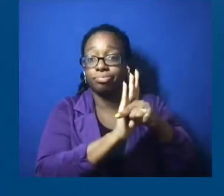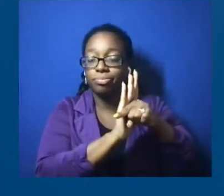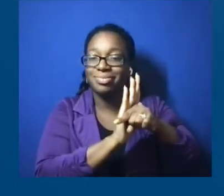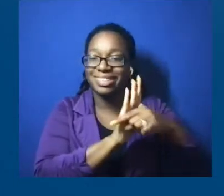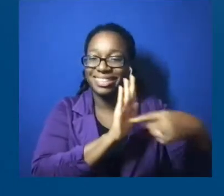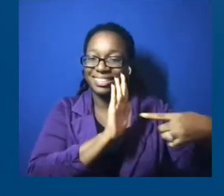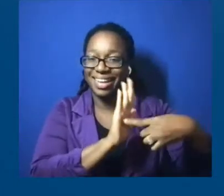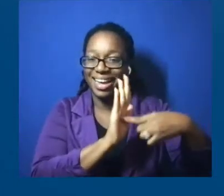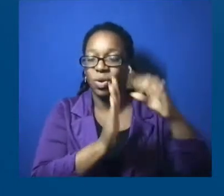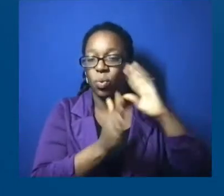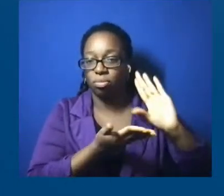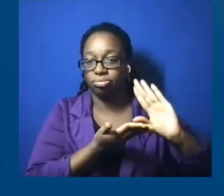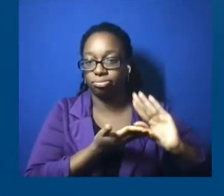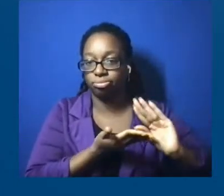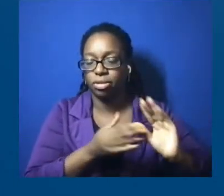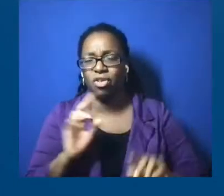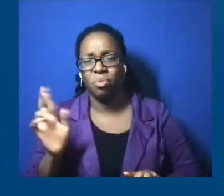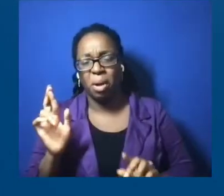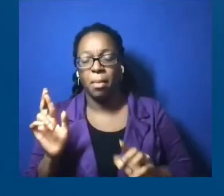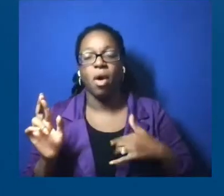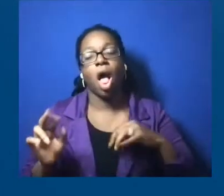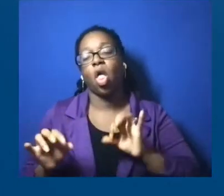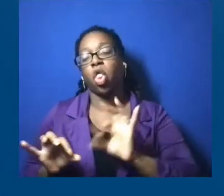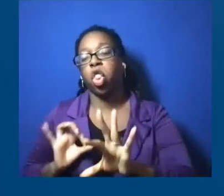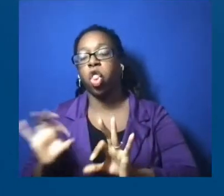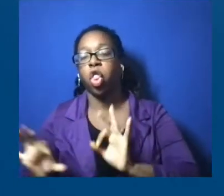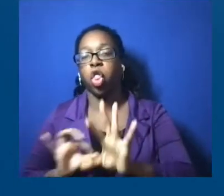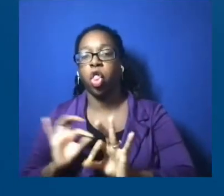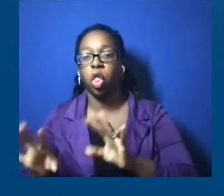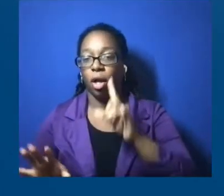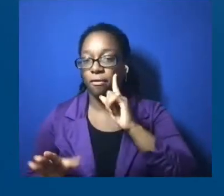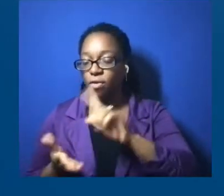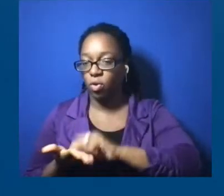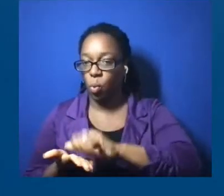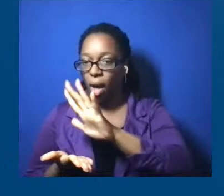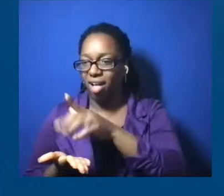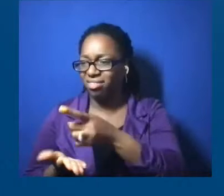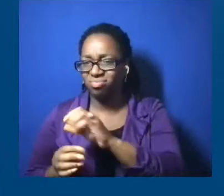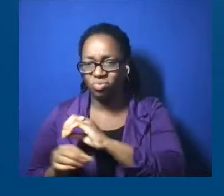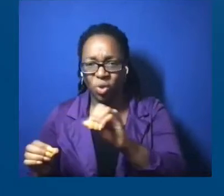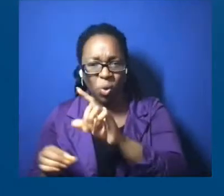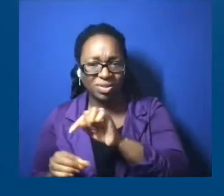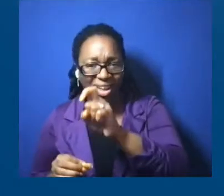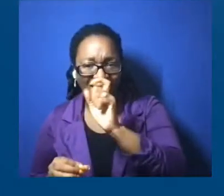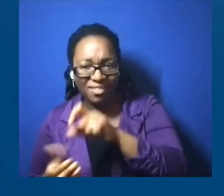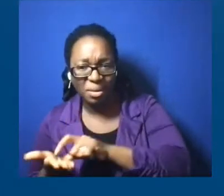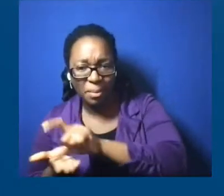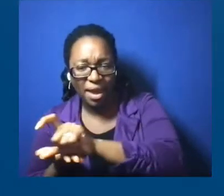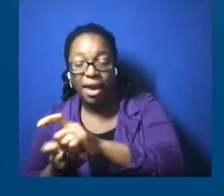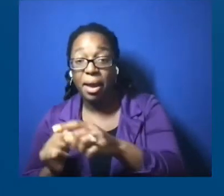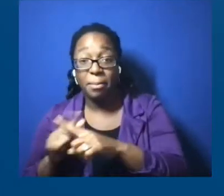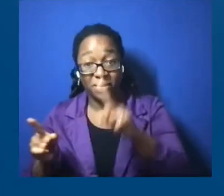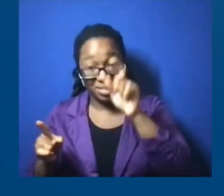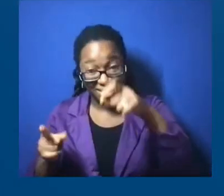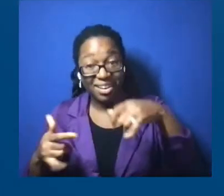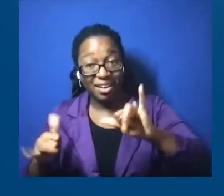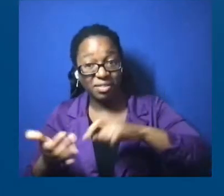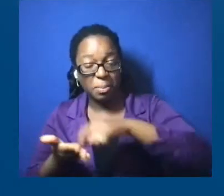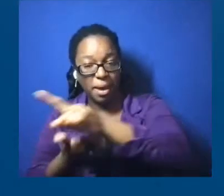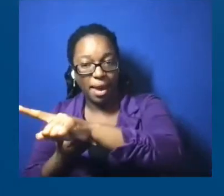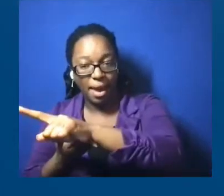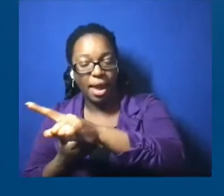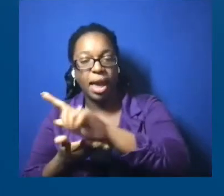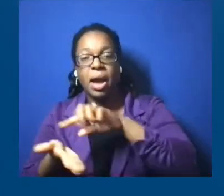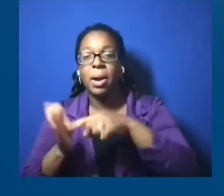fiscally reckless, pushing tax cuts for the very wealthy that aren't paid for, and exploiting a deficit that is making